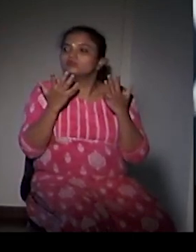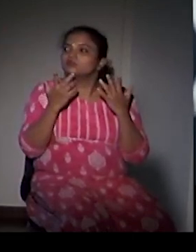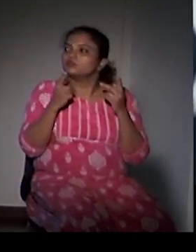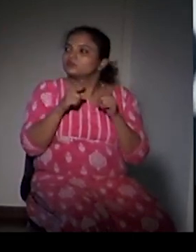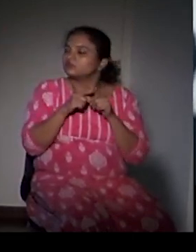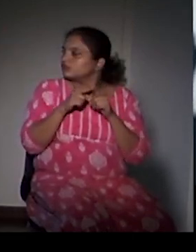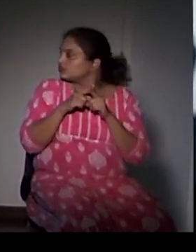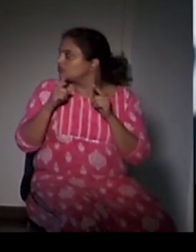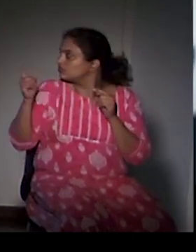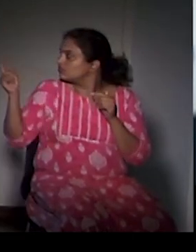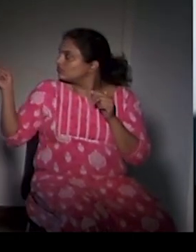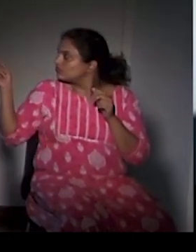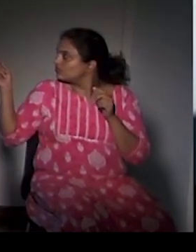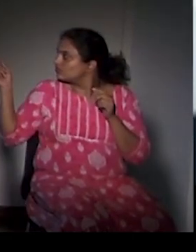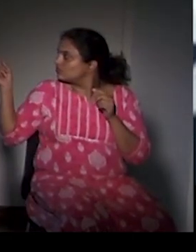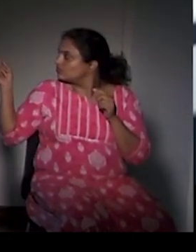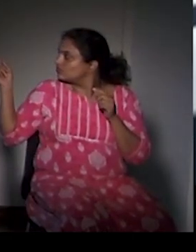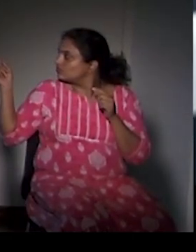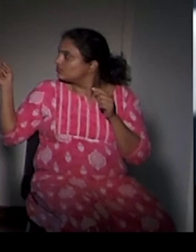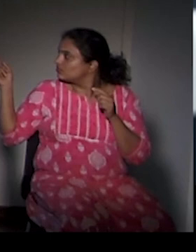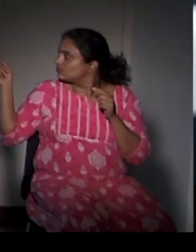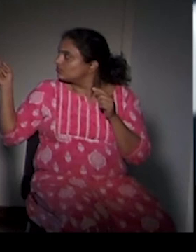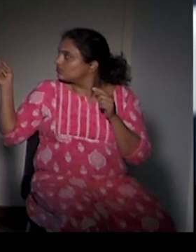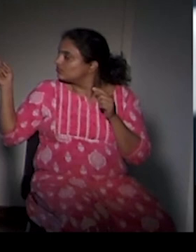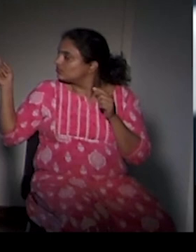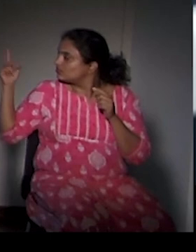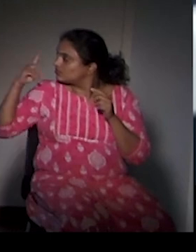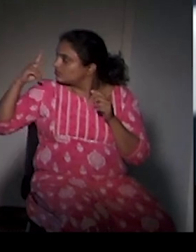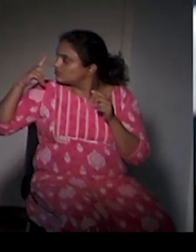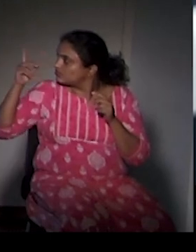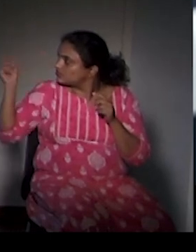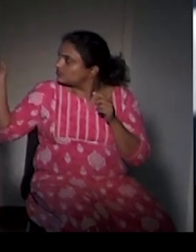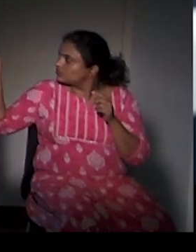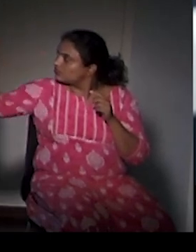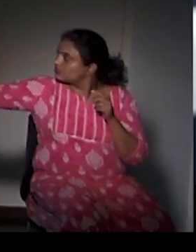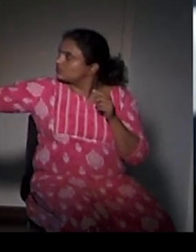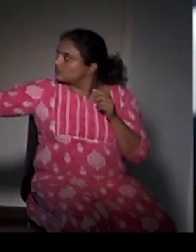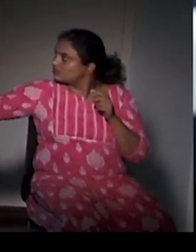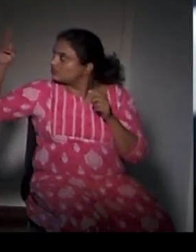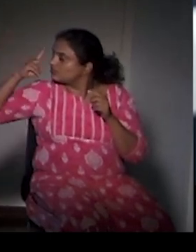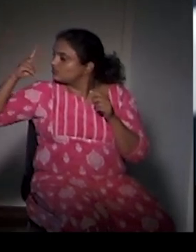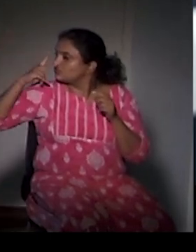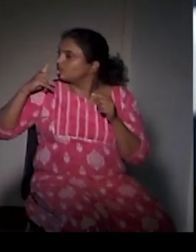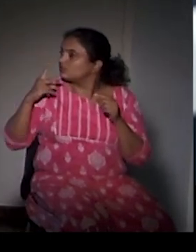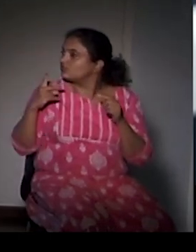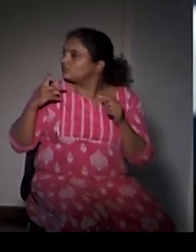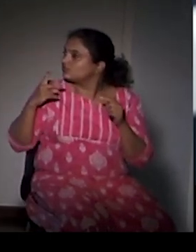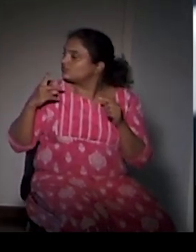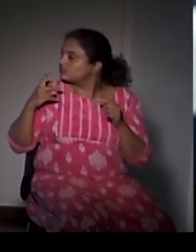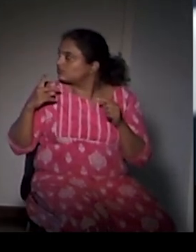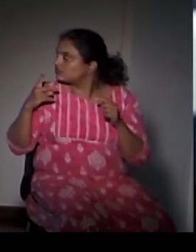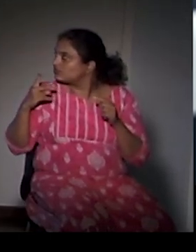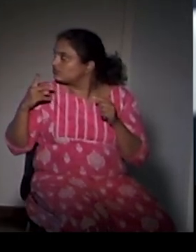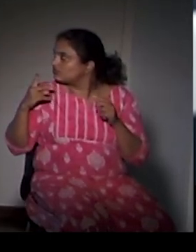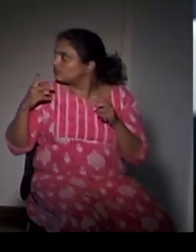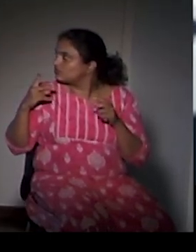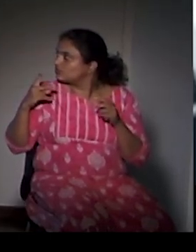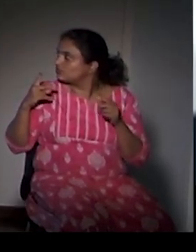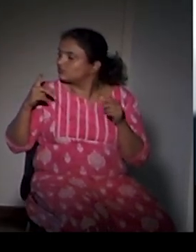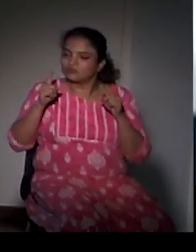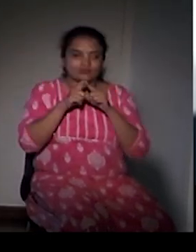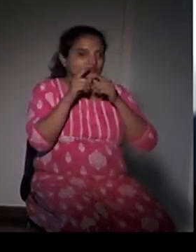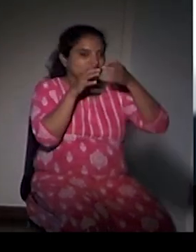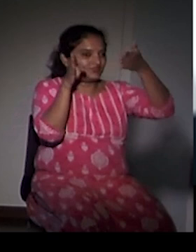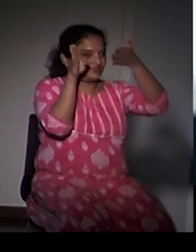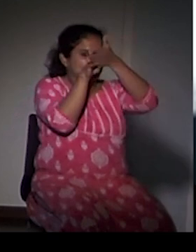were also, you can just see behind the shrine, that some mosaic tiles